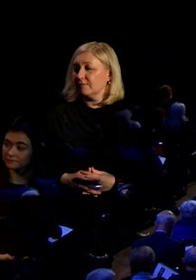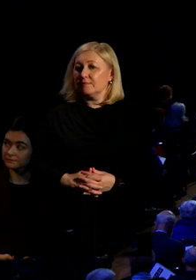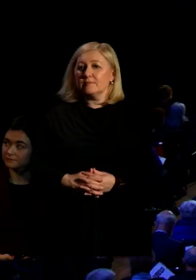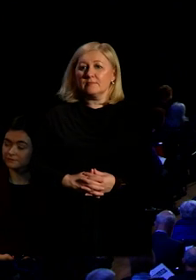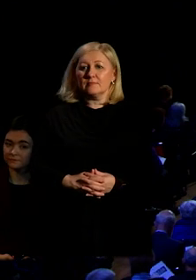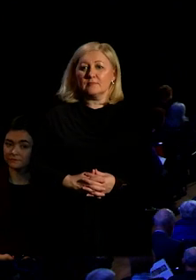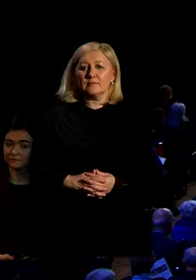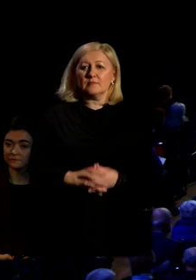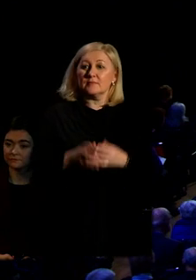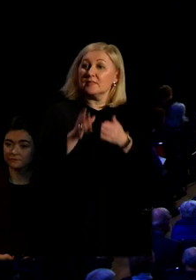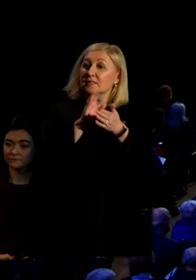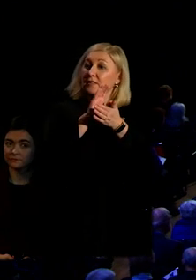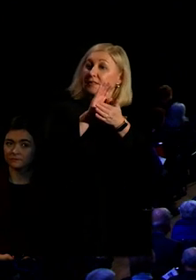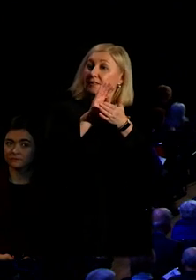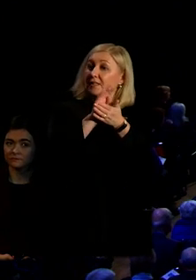The book burnings of